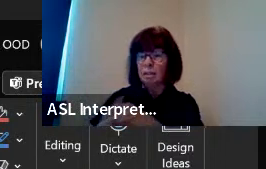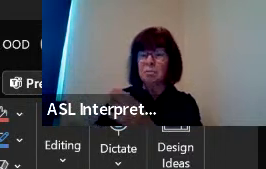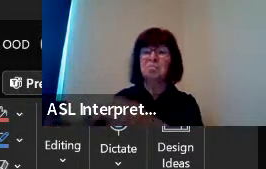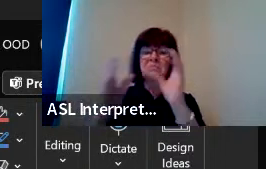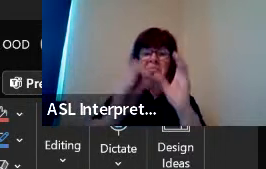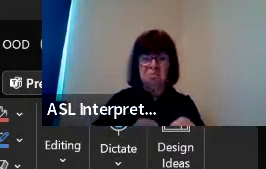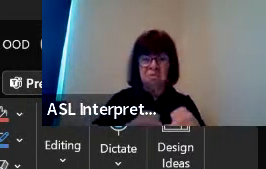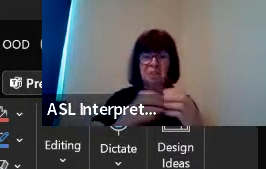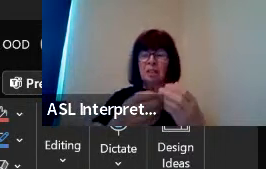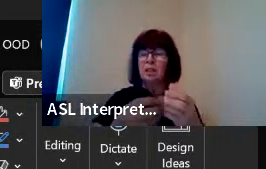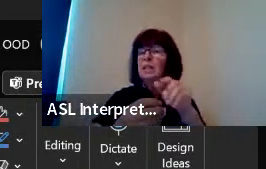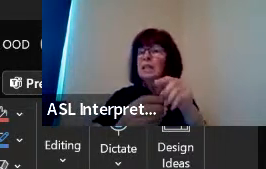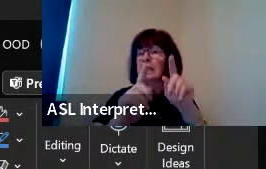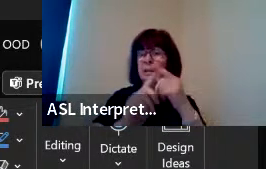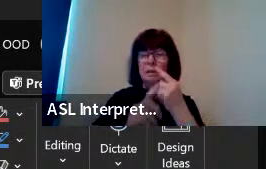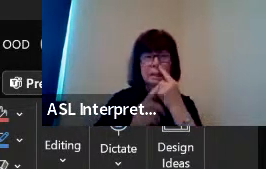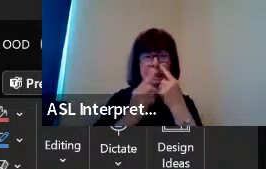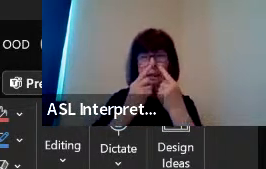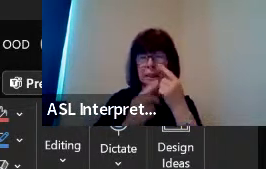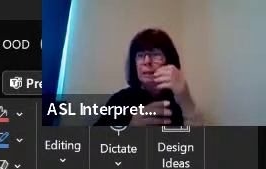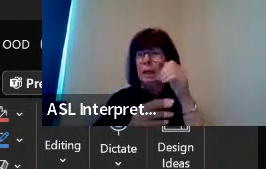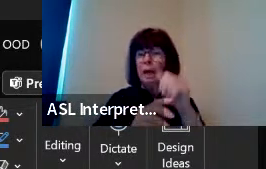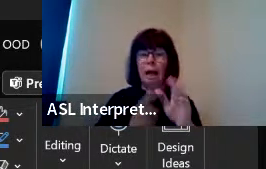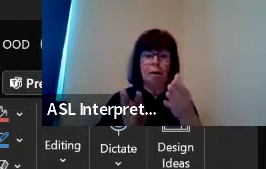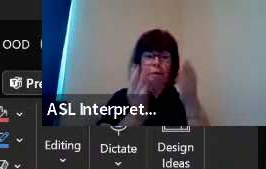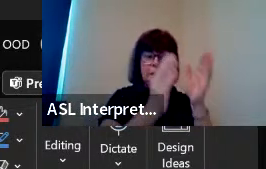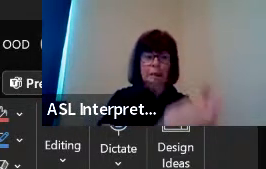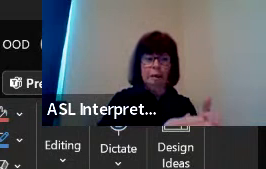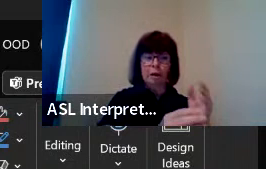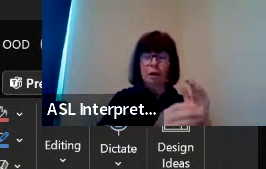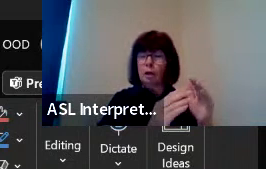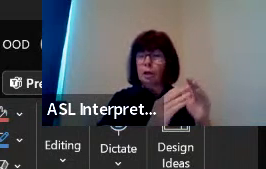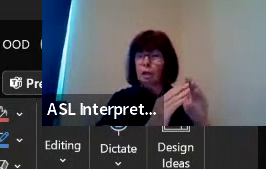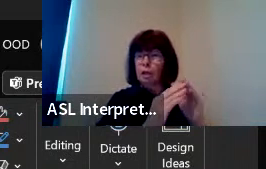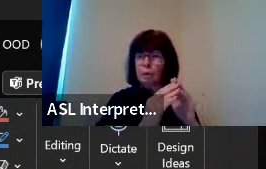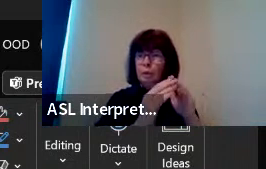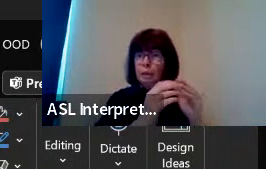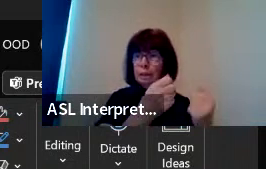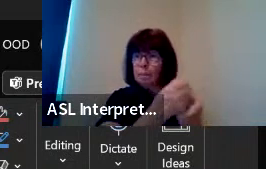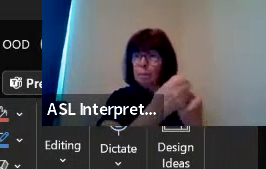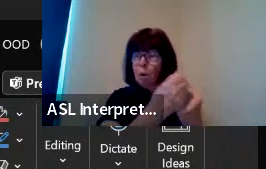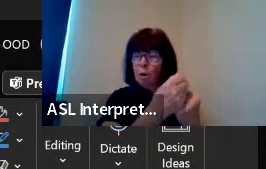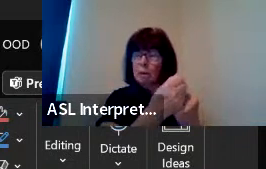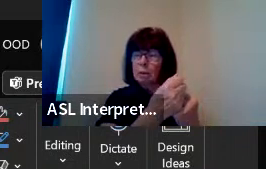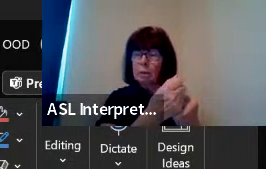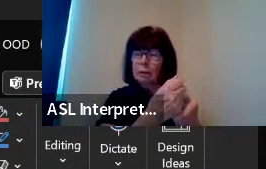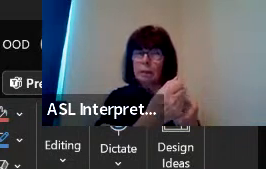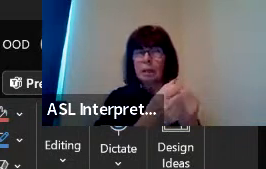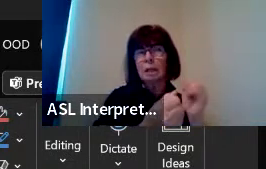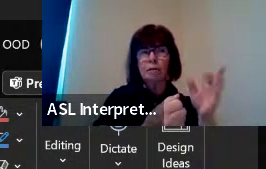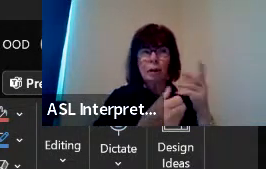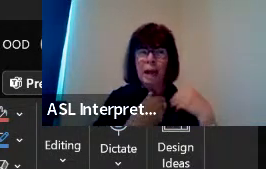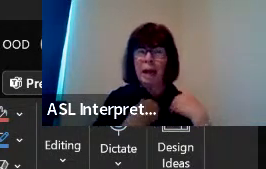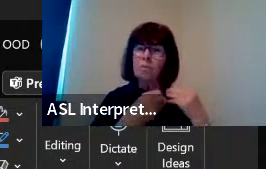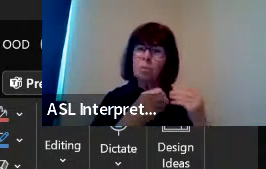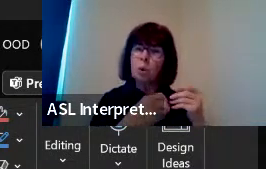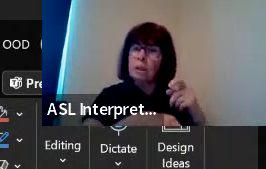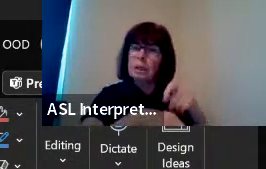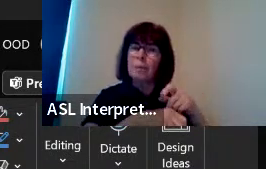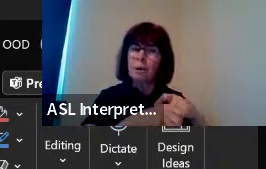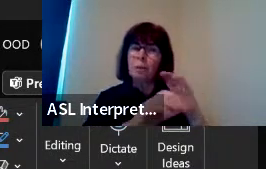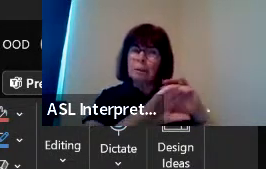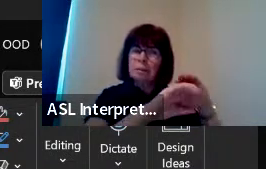testing. The third one is on community support. If we had had more time, we would have had a